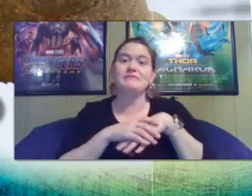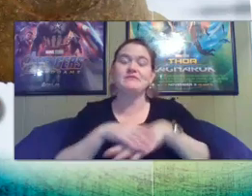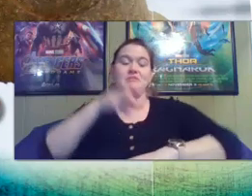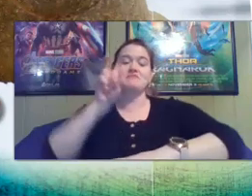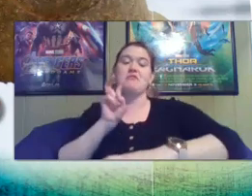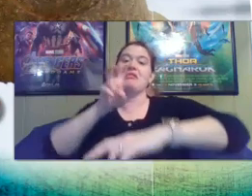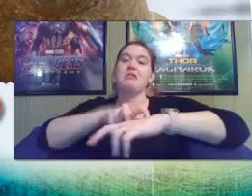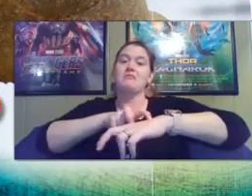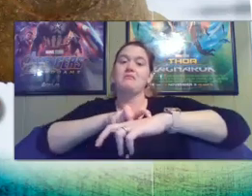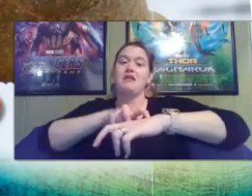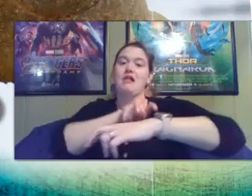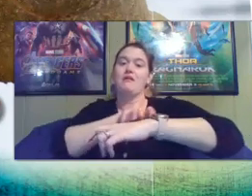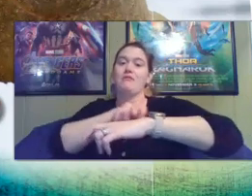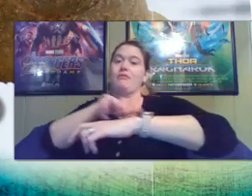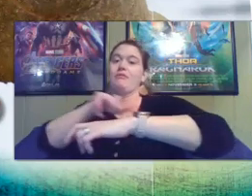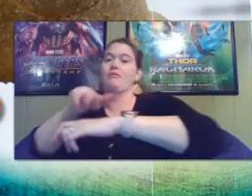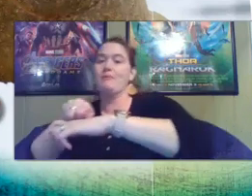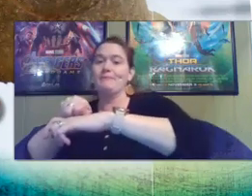up.